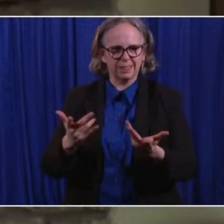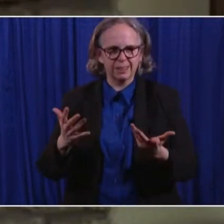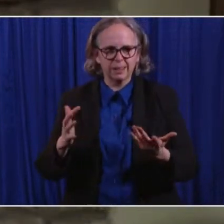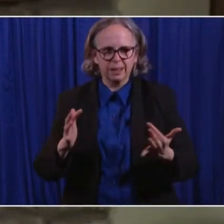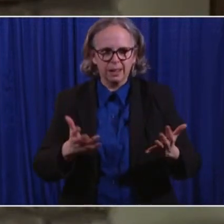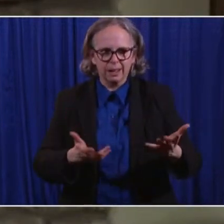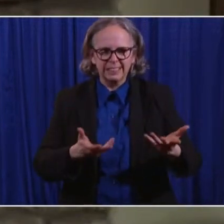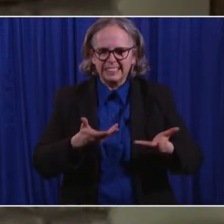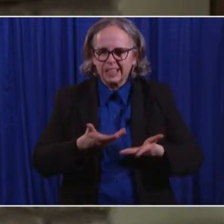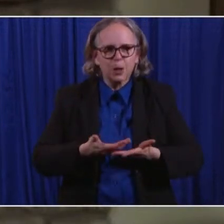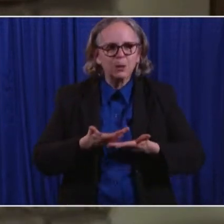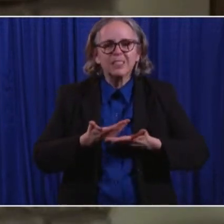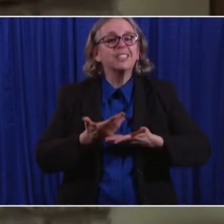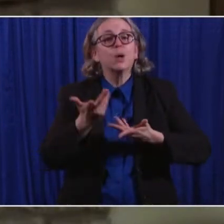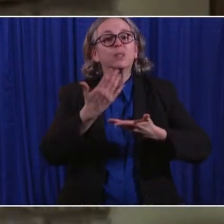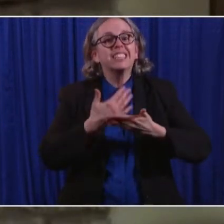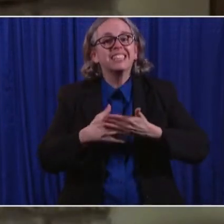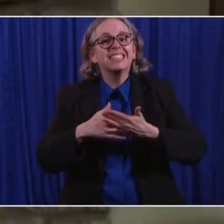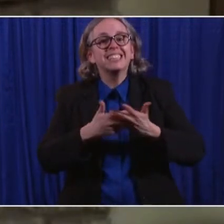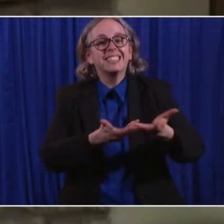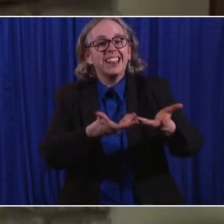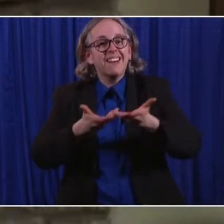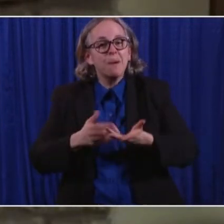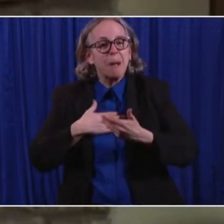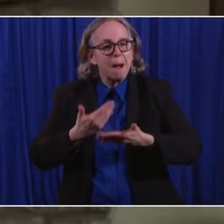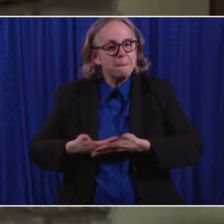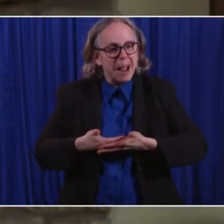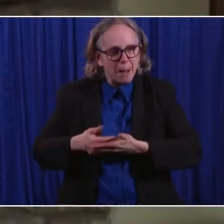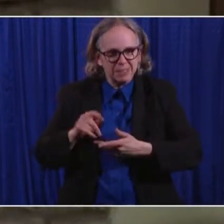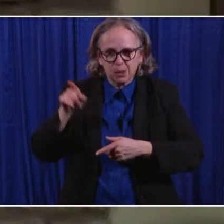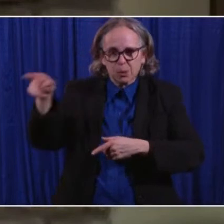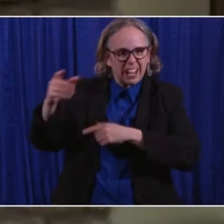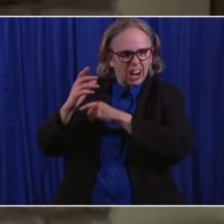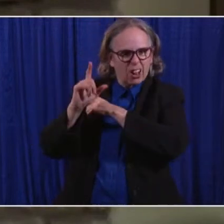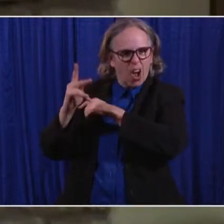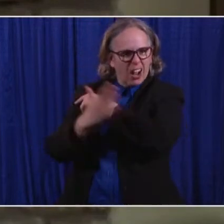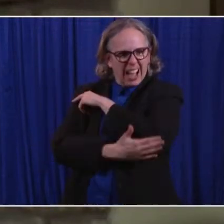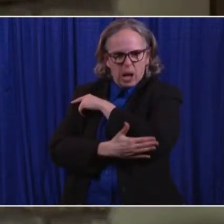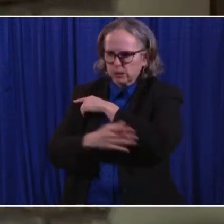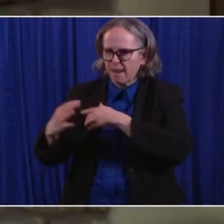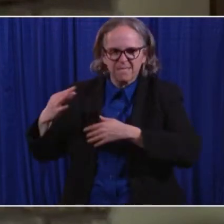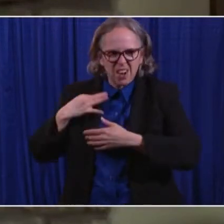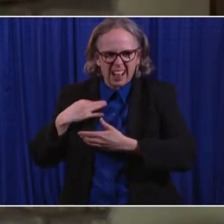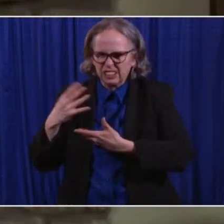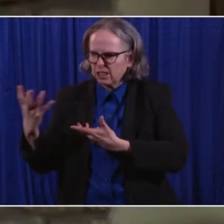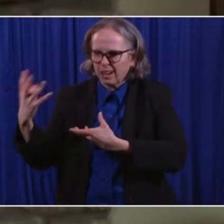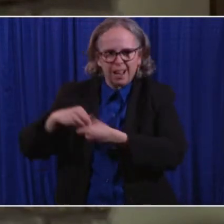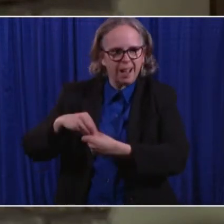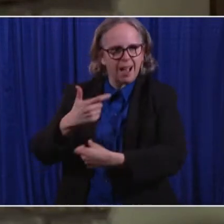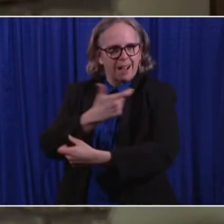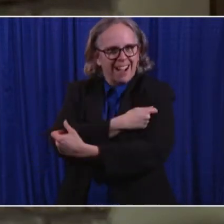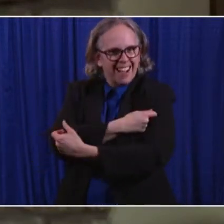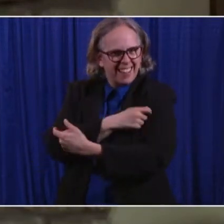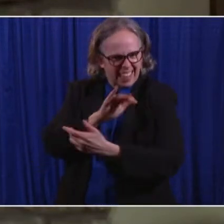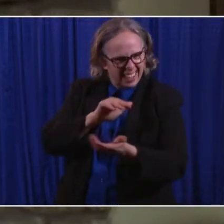He's retired, but he's still doing volunteer medical work, and he was there putting shots in people's arms. I mean,